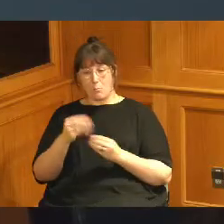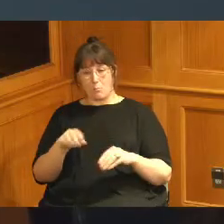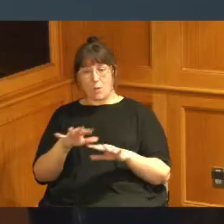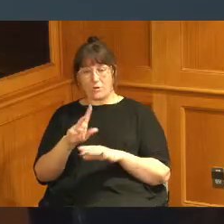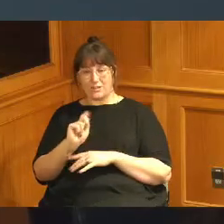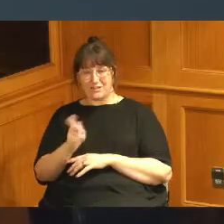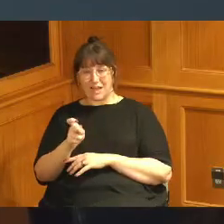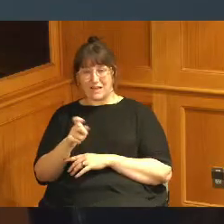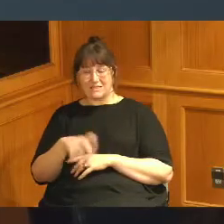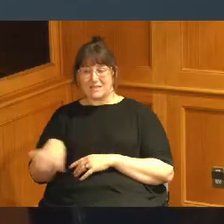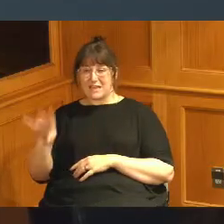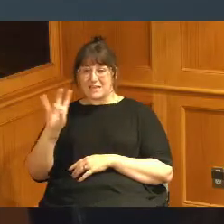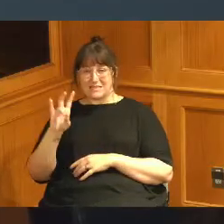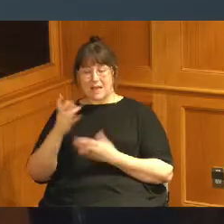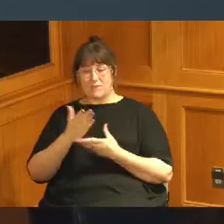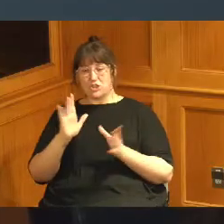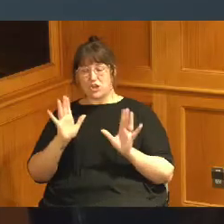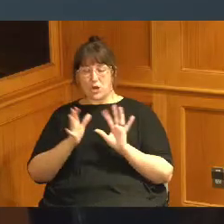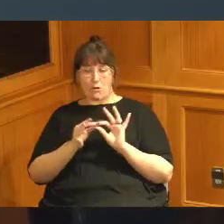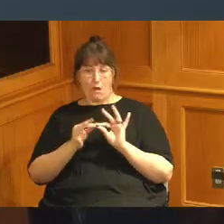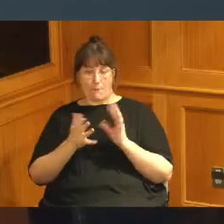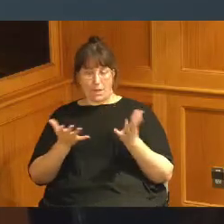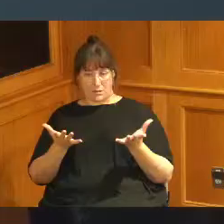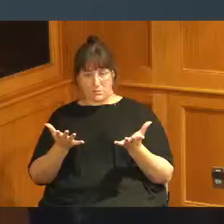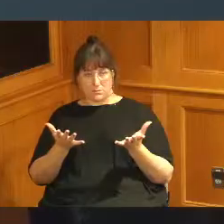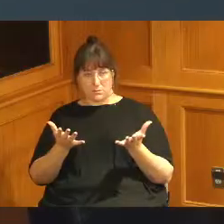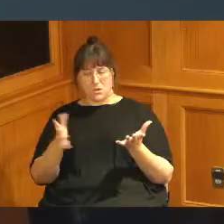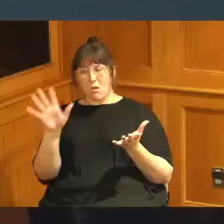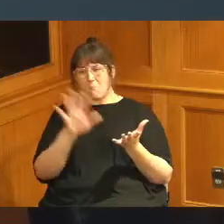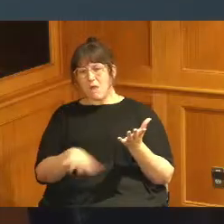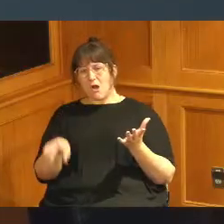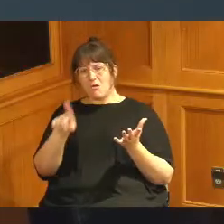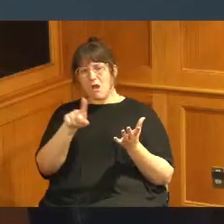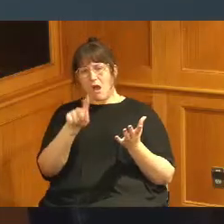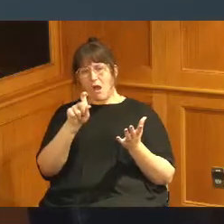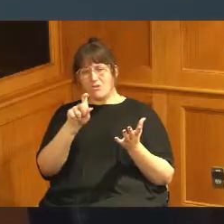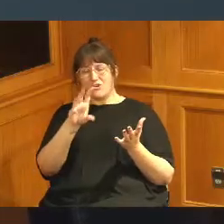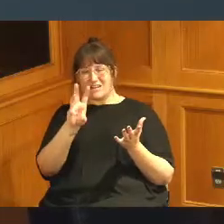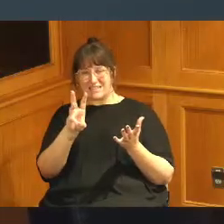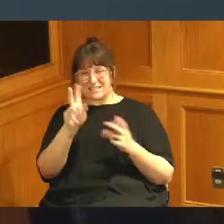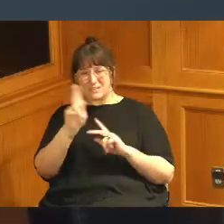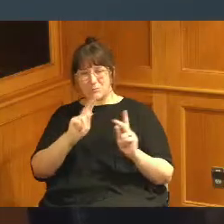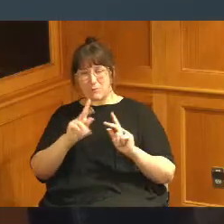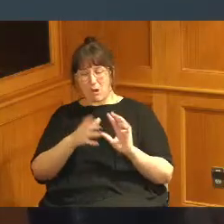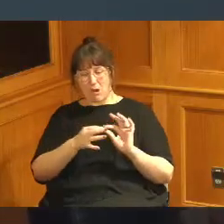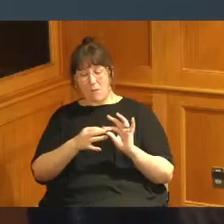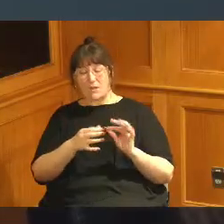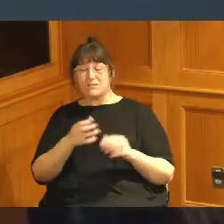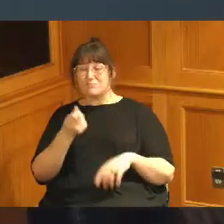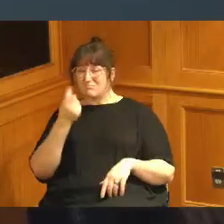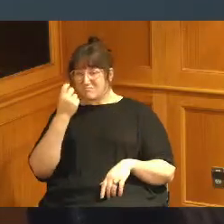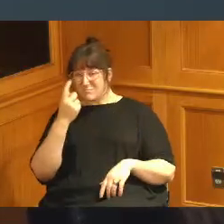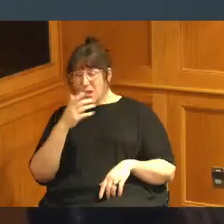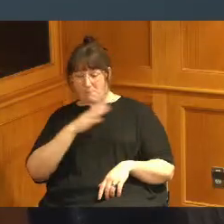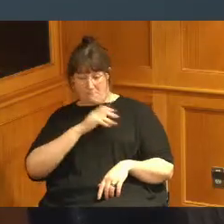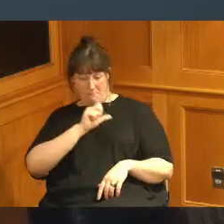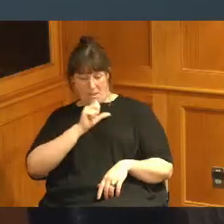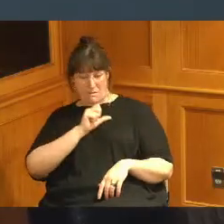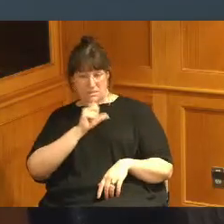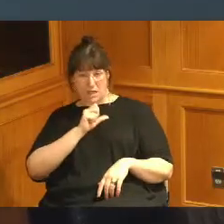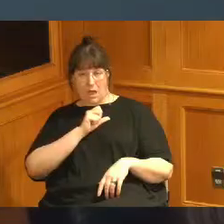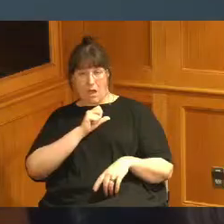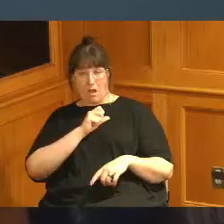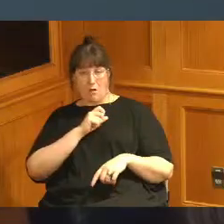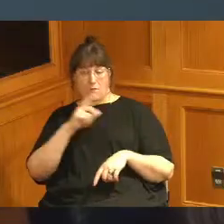then 7 had just general comments. So about 106 comments, and then I received some myself